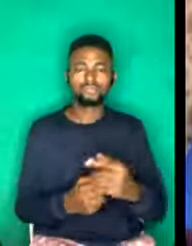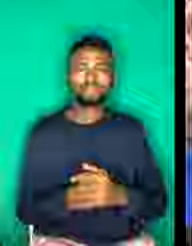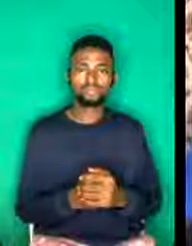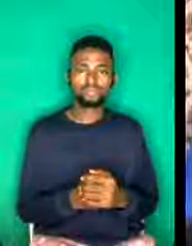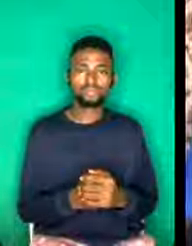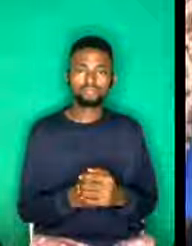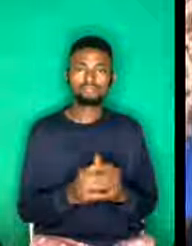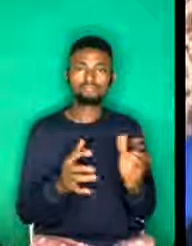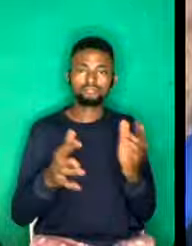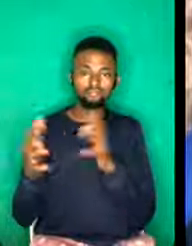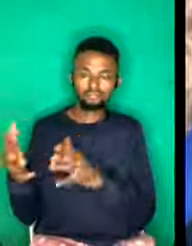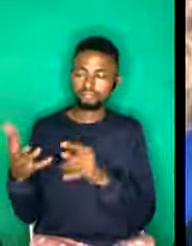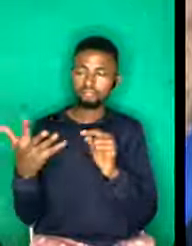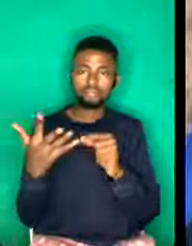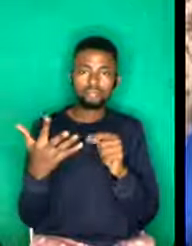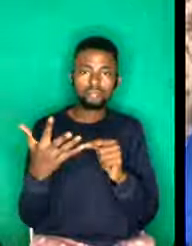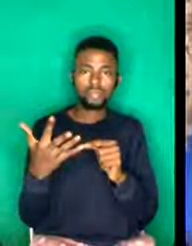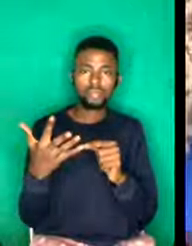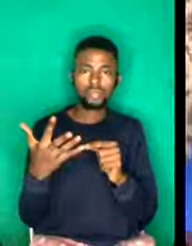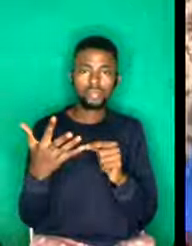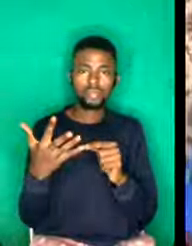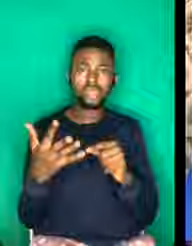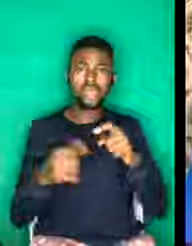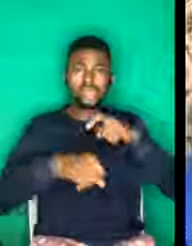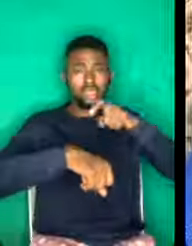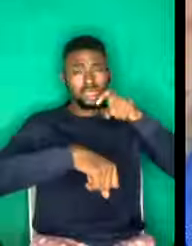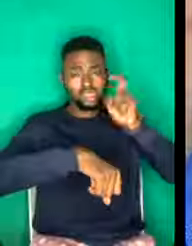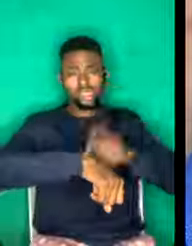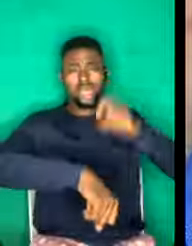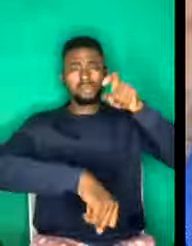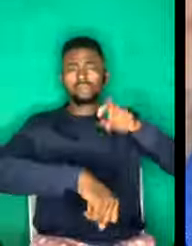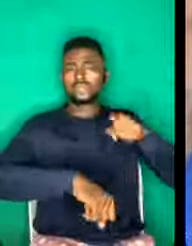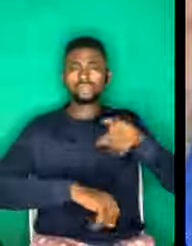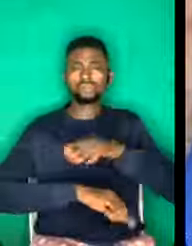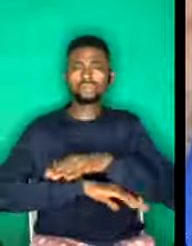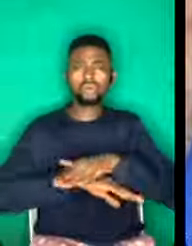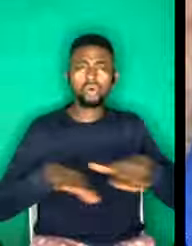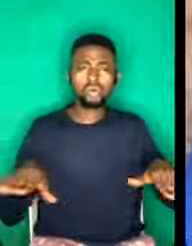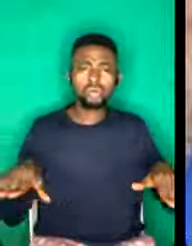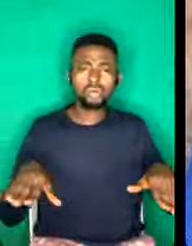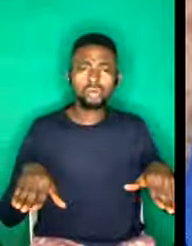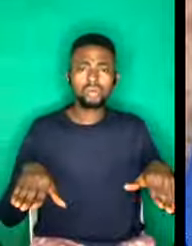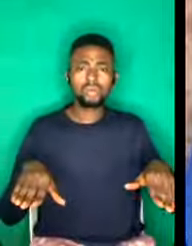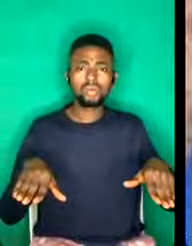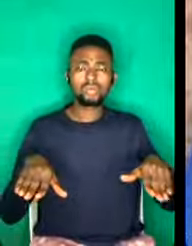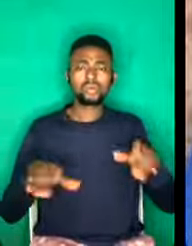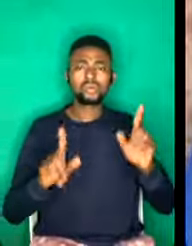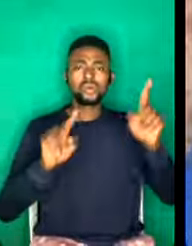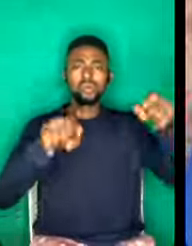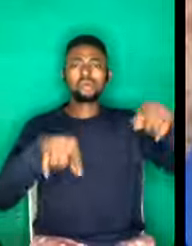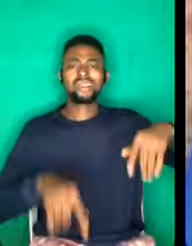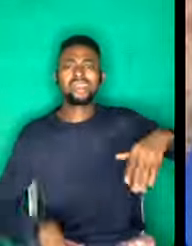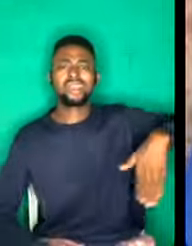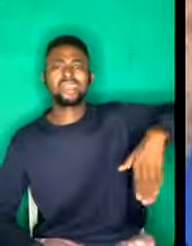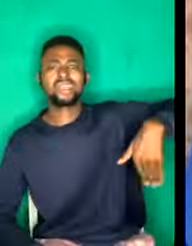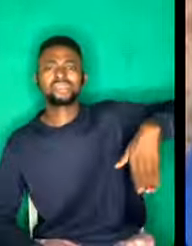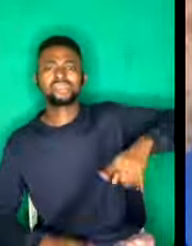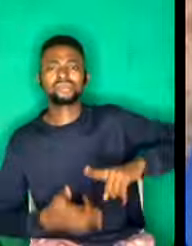of course, timeliness. You don't call you to a place and you are.